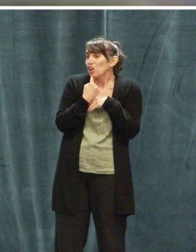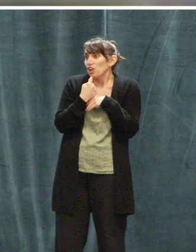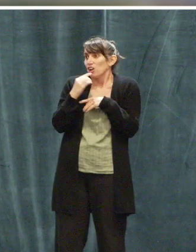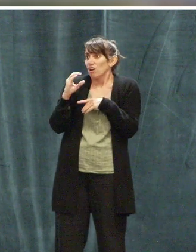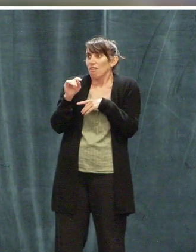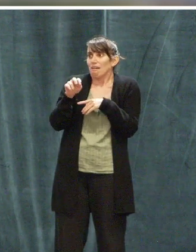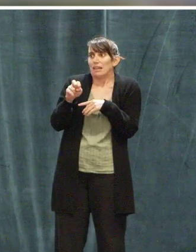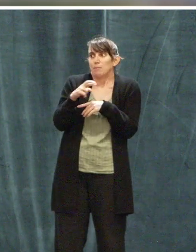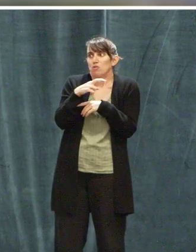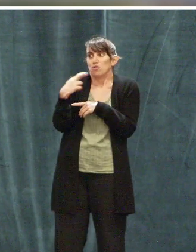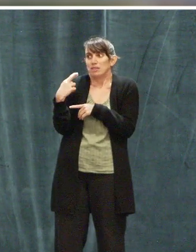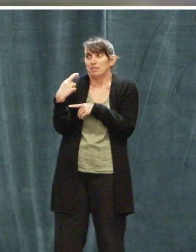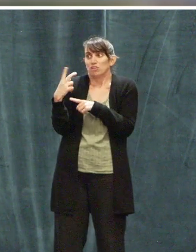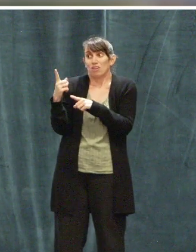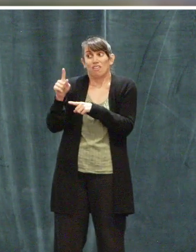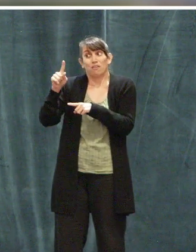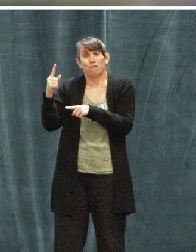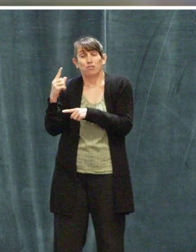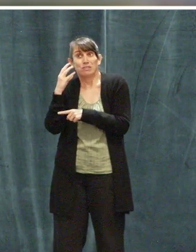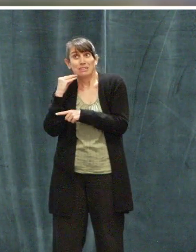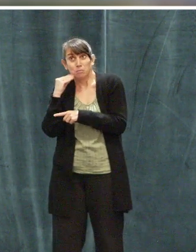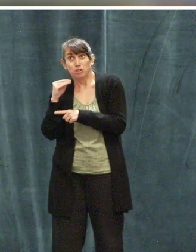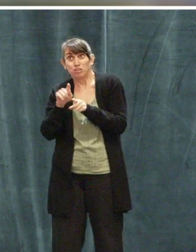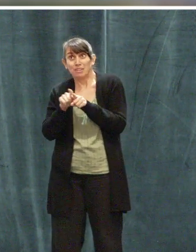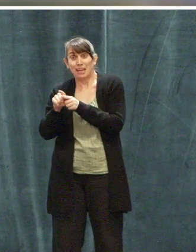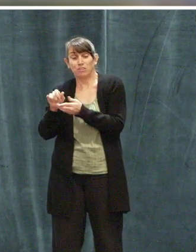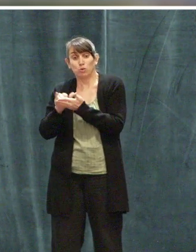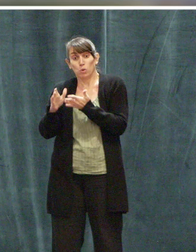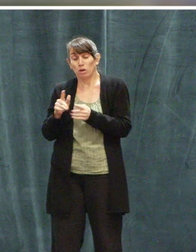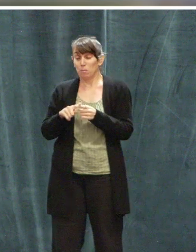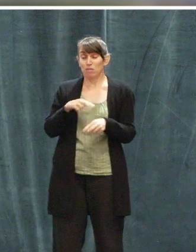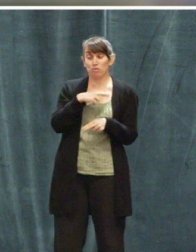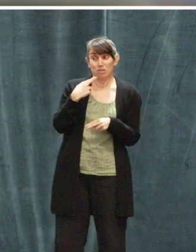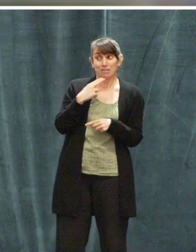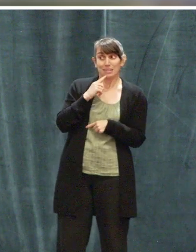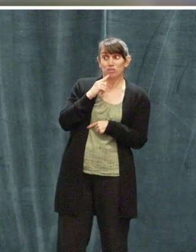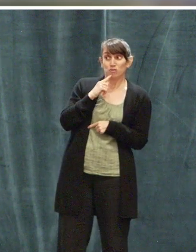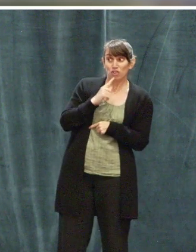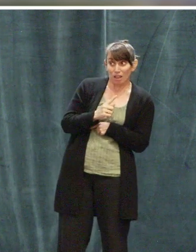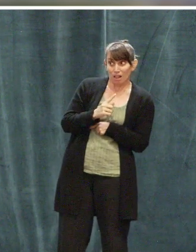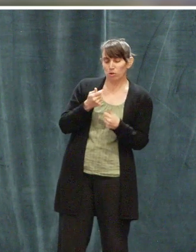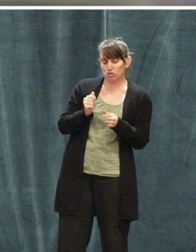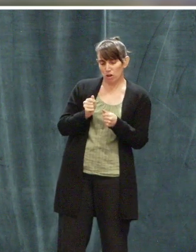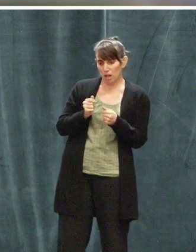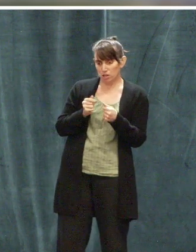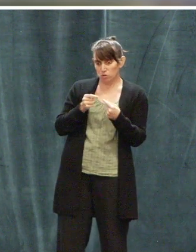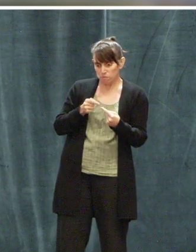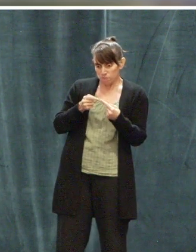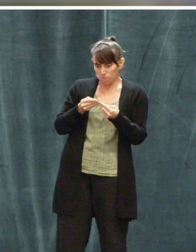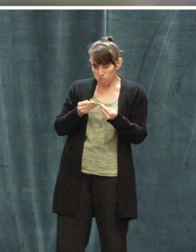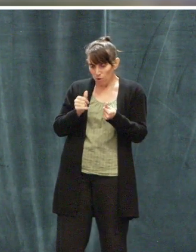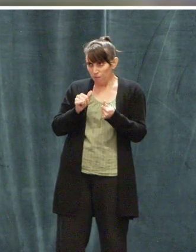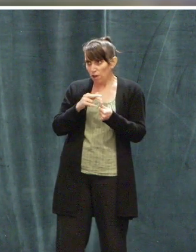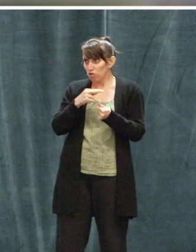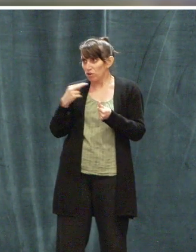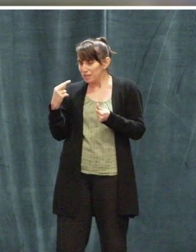for us to have collectively as New Yorkers, but it's a real one, that the risk is there. And so we're trying to grapple with that risk as responsibly as we can, manage quality